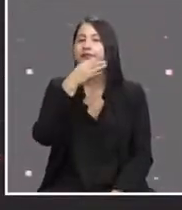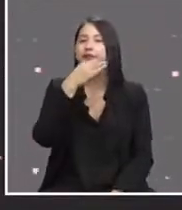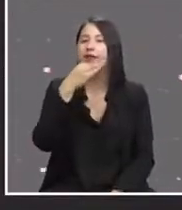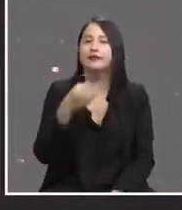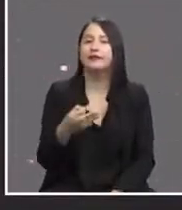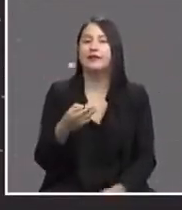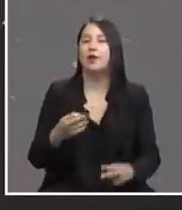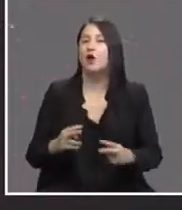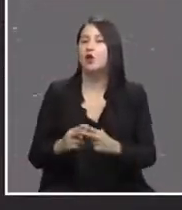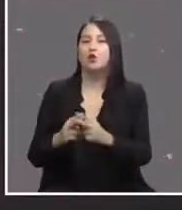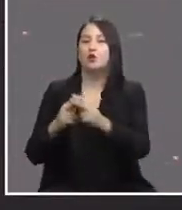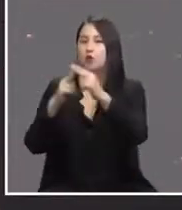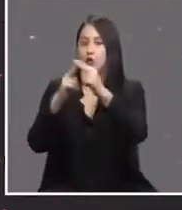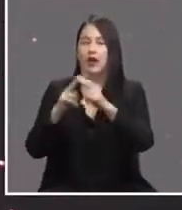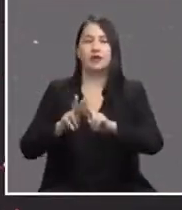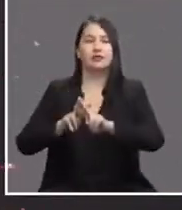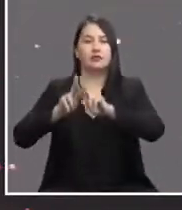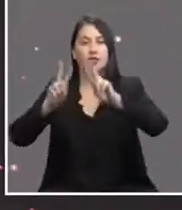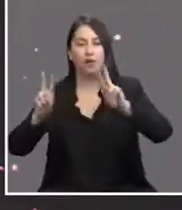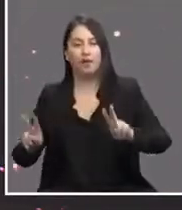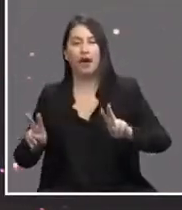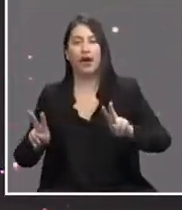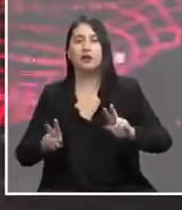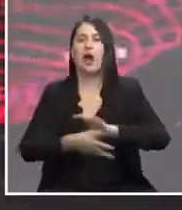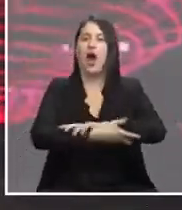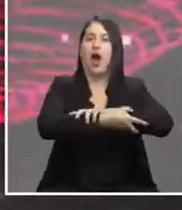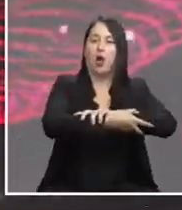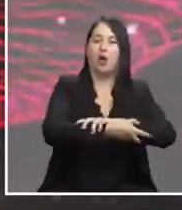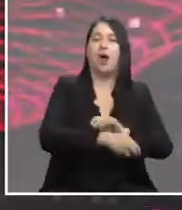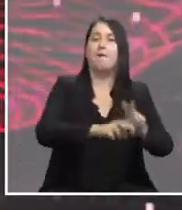of peacekeeping, that kind of thing. Very good. But